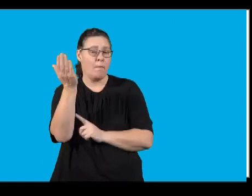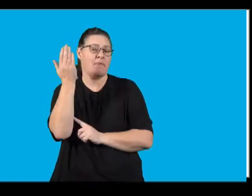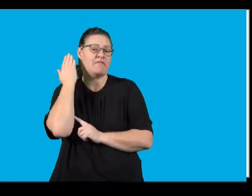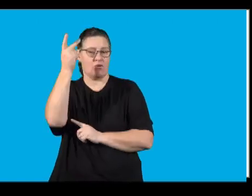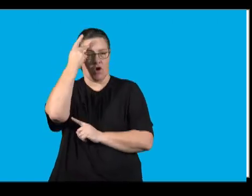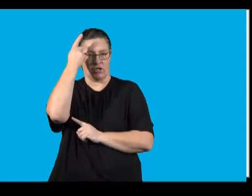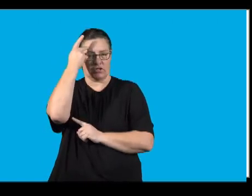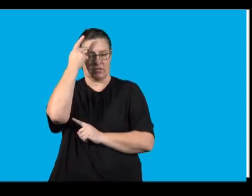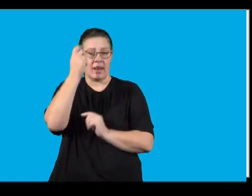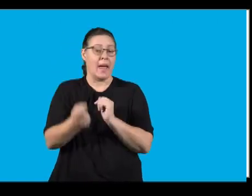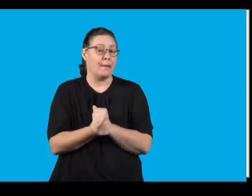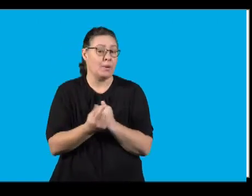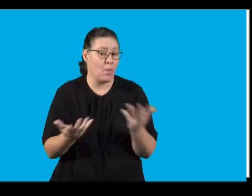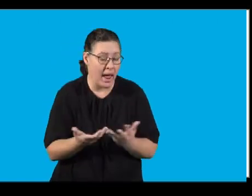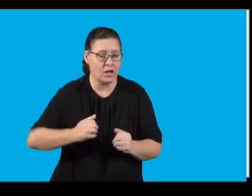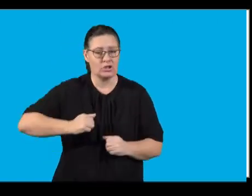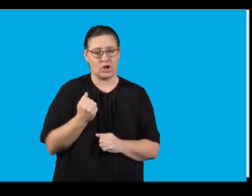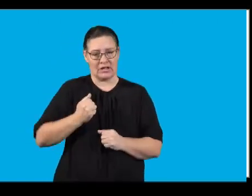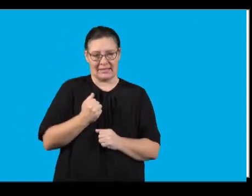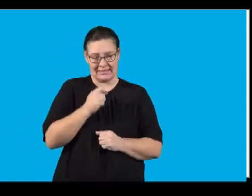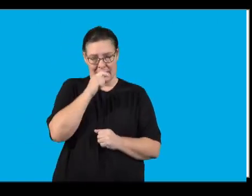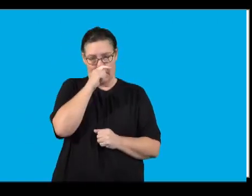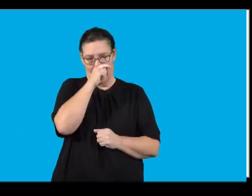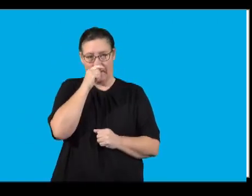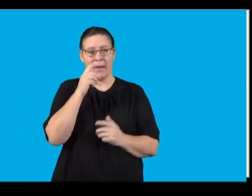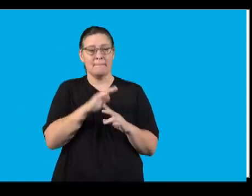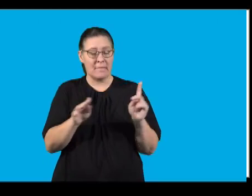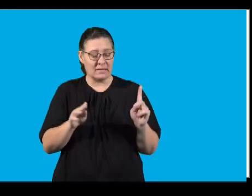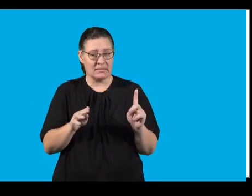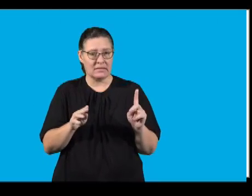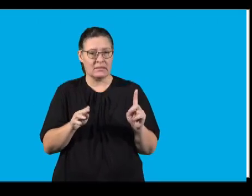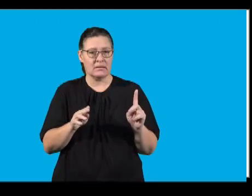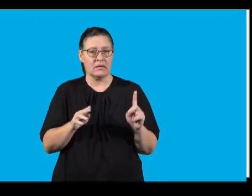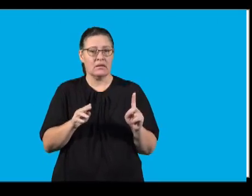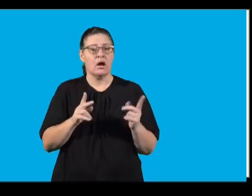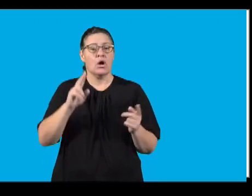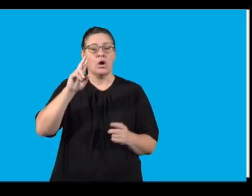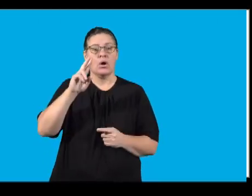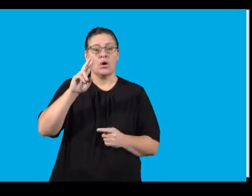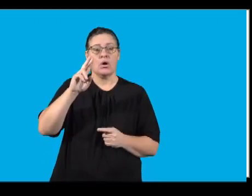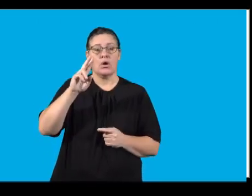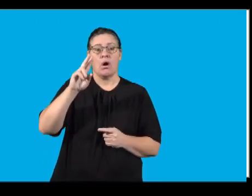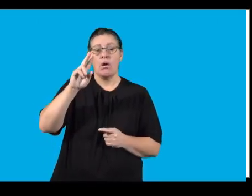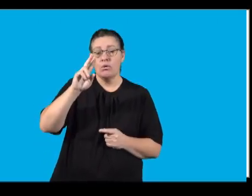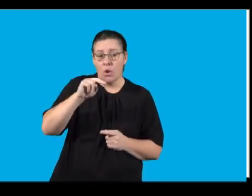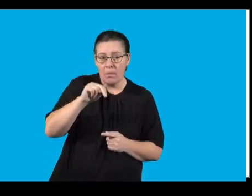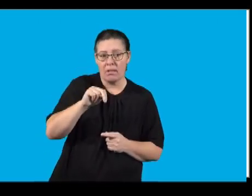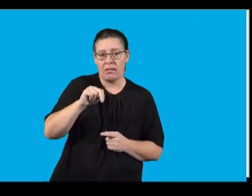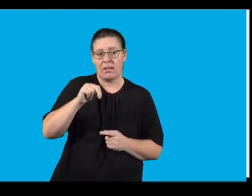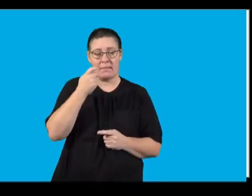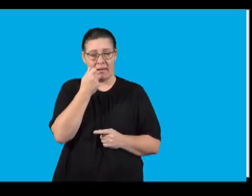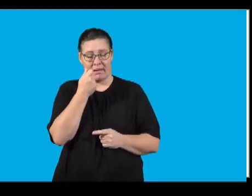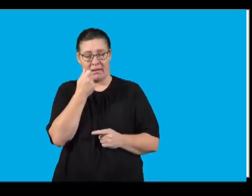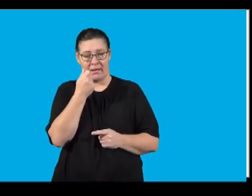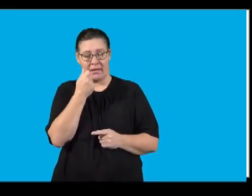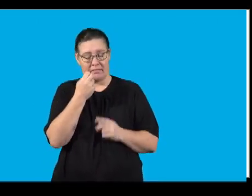we know from previous knowledge that it takes place in Scotland, but now the noblemen of Scotland came to report to King Duncan